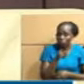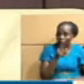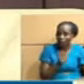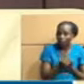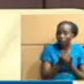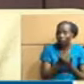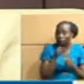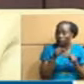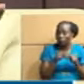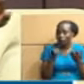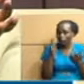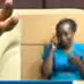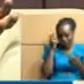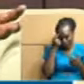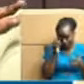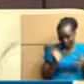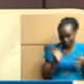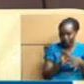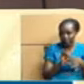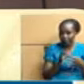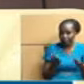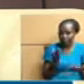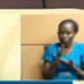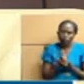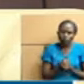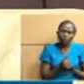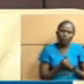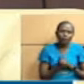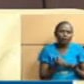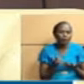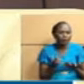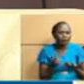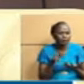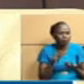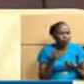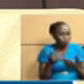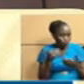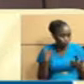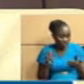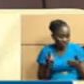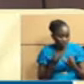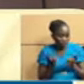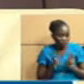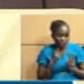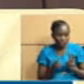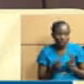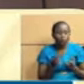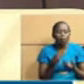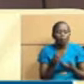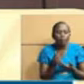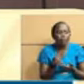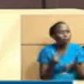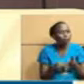as individuals, shirk our own responsibility to plan better for our lives? Because the other panel told you, money is not necessarily the